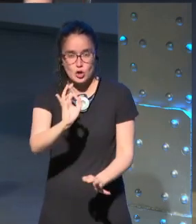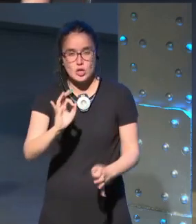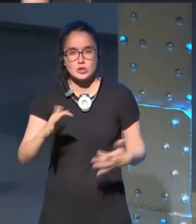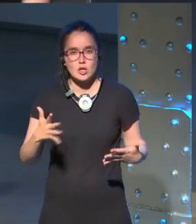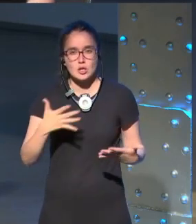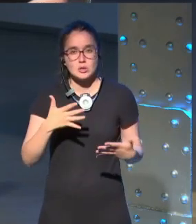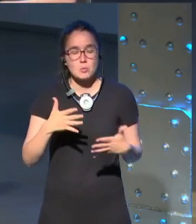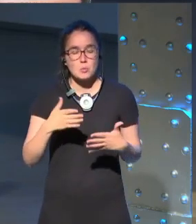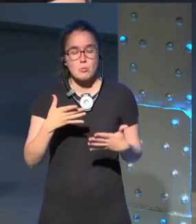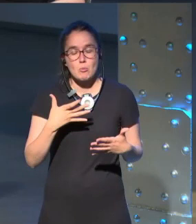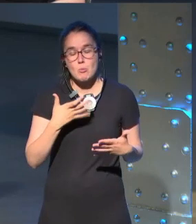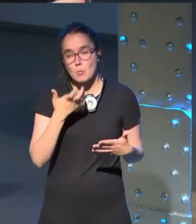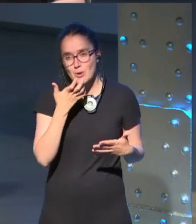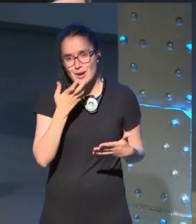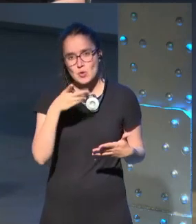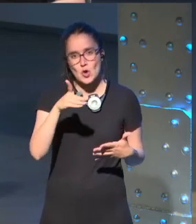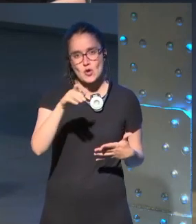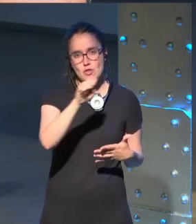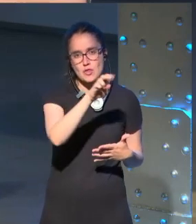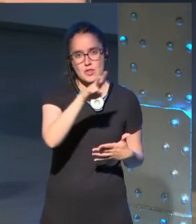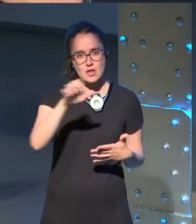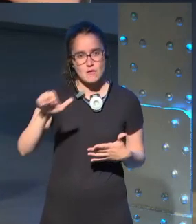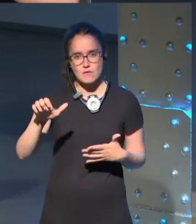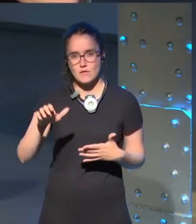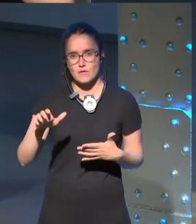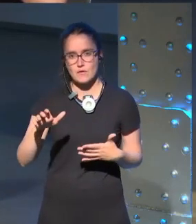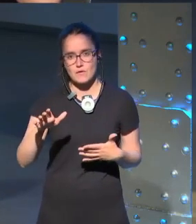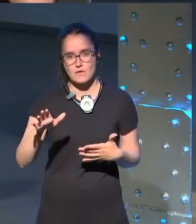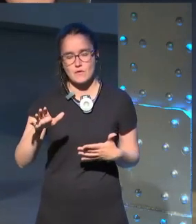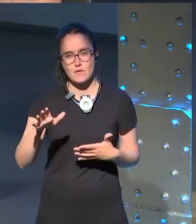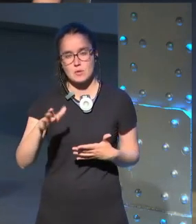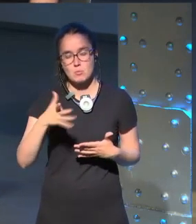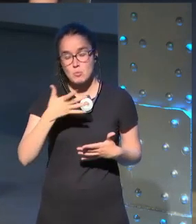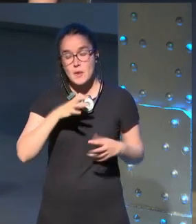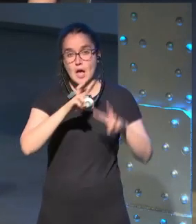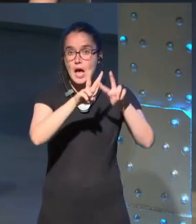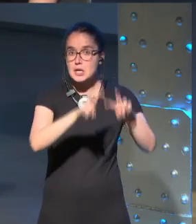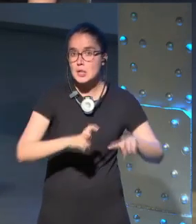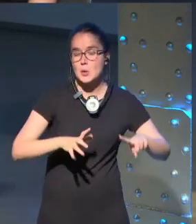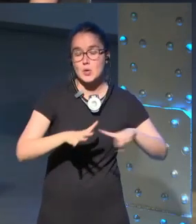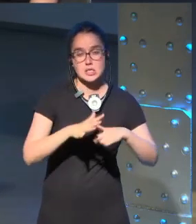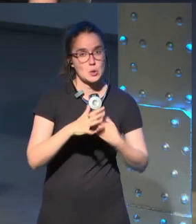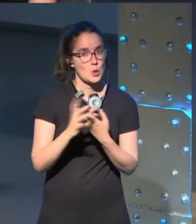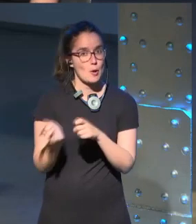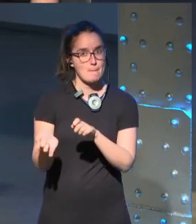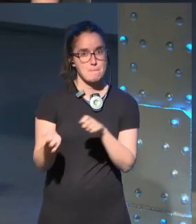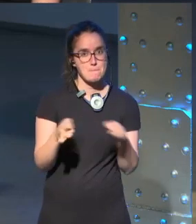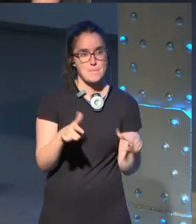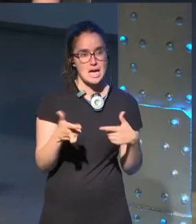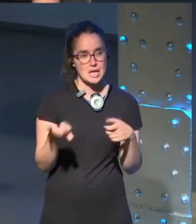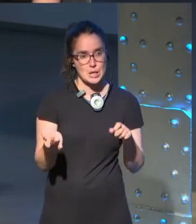what the phrase in the States is cold case, a case that hasn't been solved